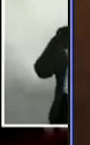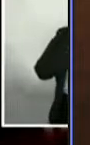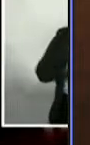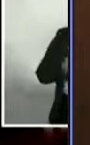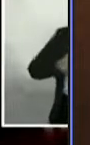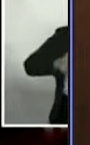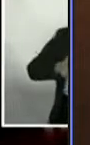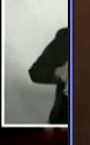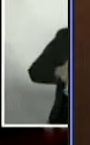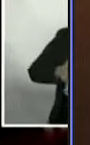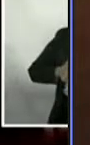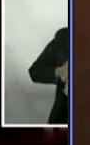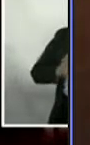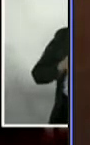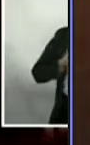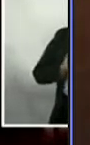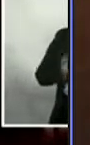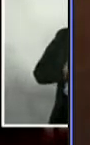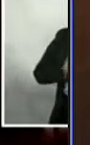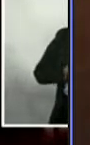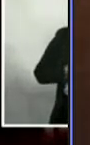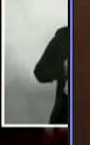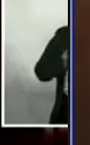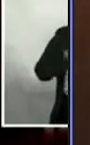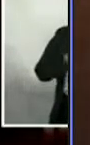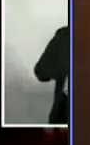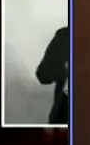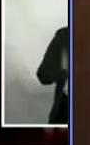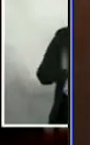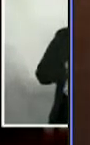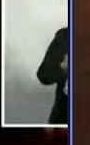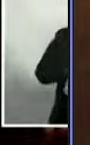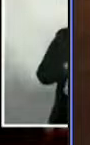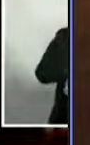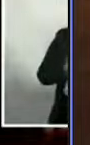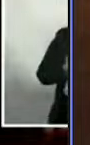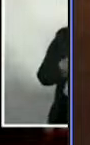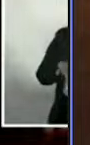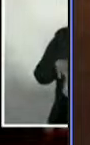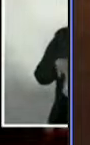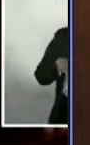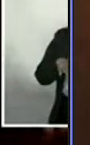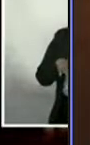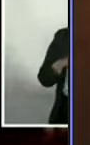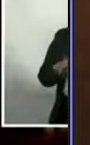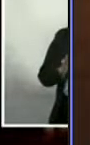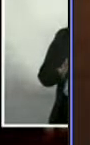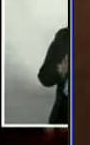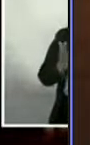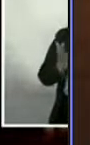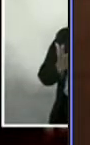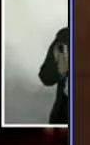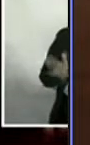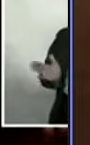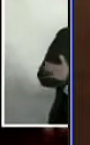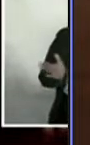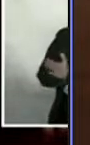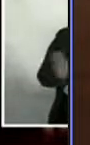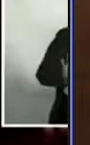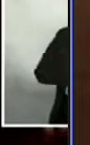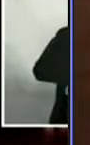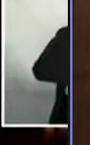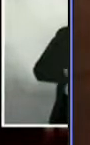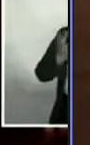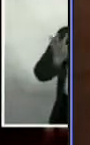with planning and policy making, regulation and monitoring, facilitation and implementation, coordination, as well as development and promotion